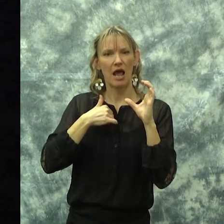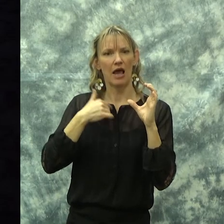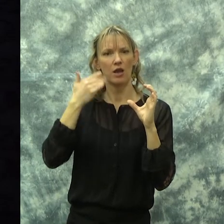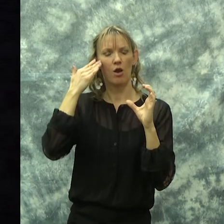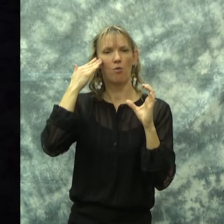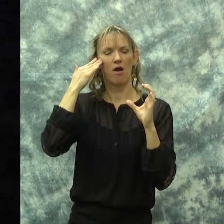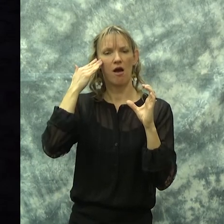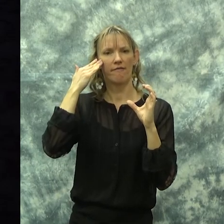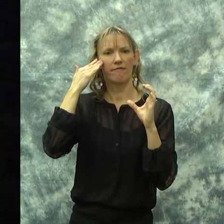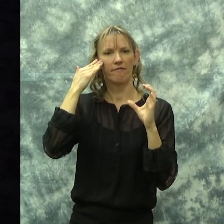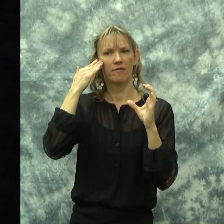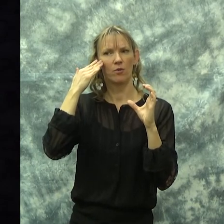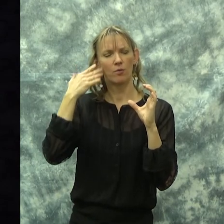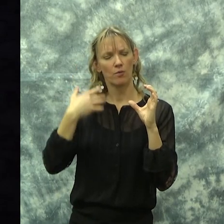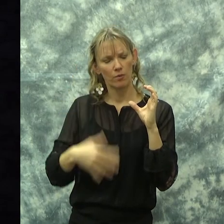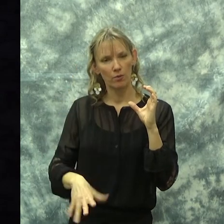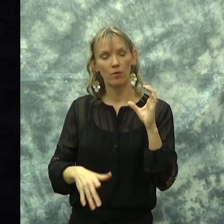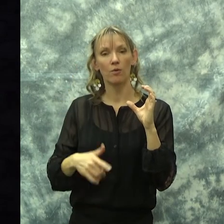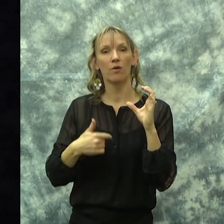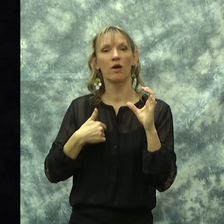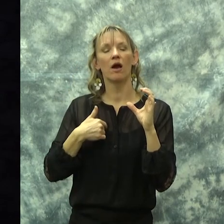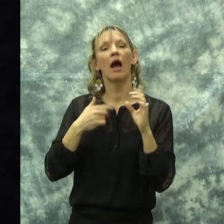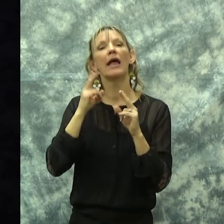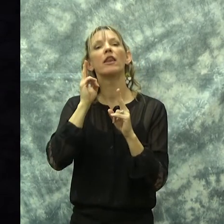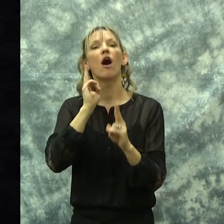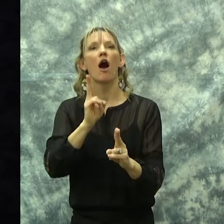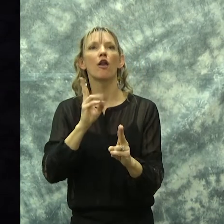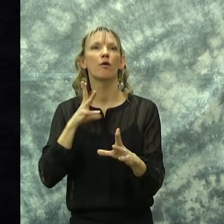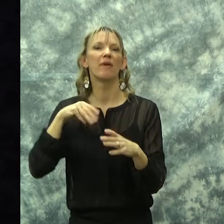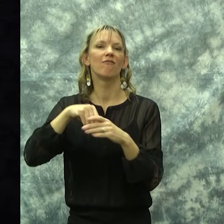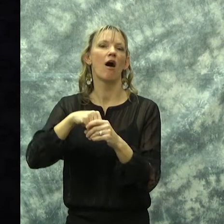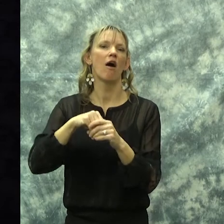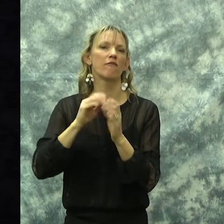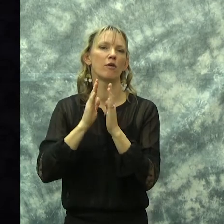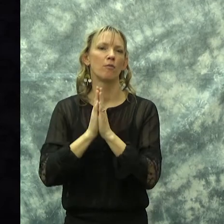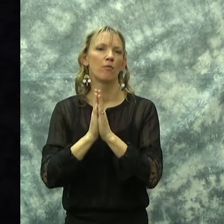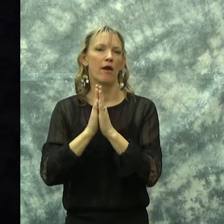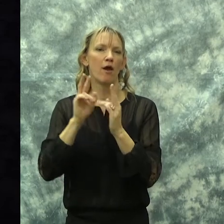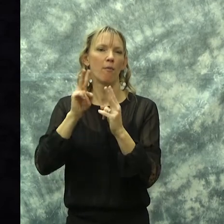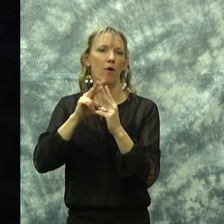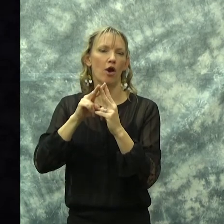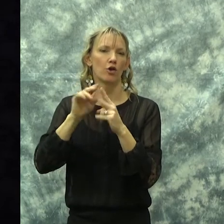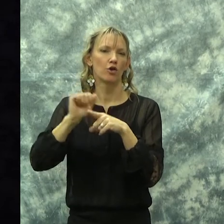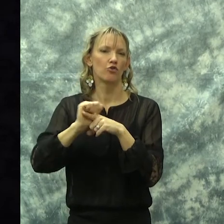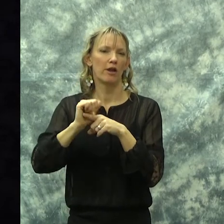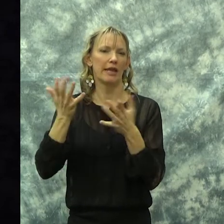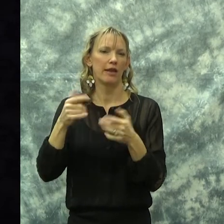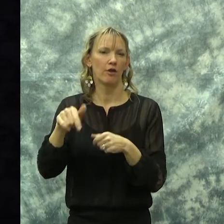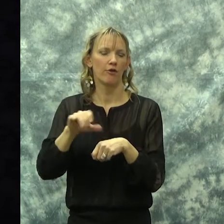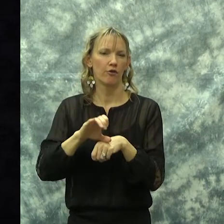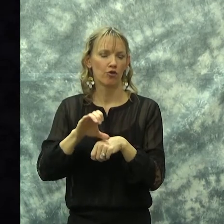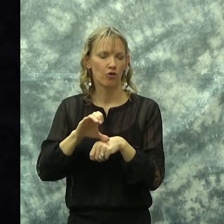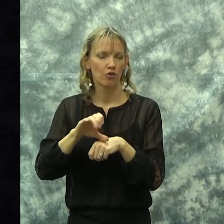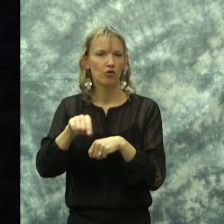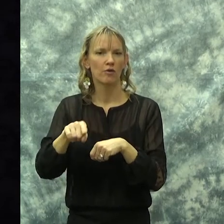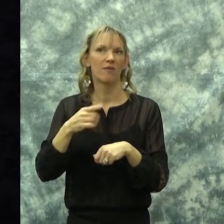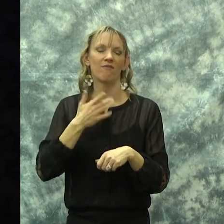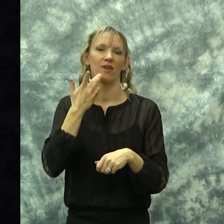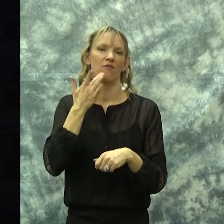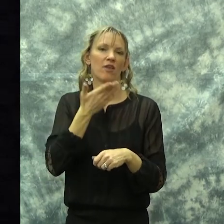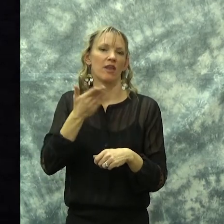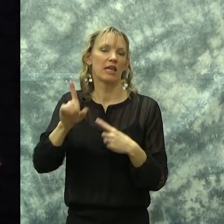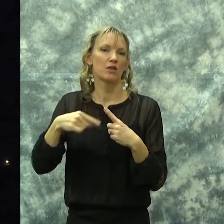know of. I have the honor of being a part of our practitioner training here at Mile High Church, and my favorite thing is